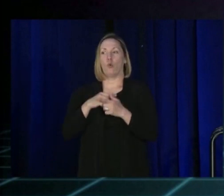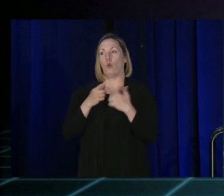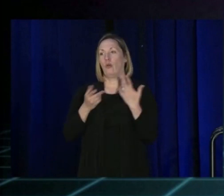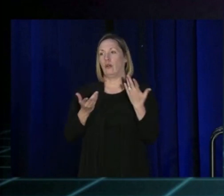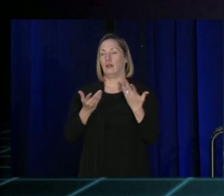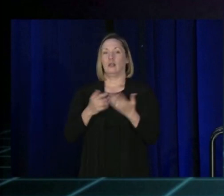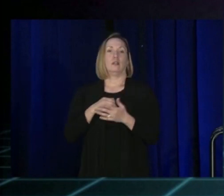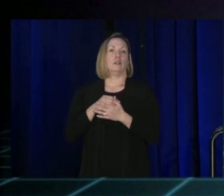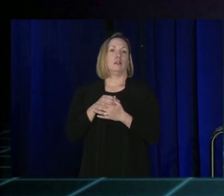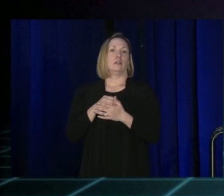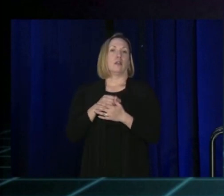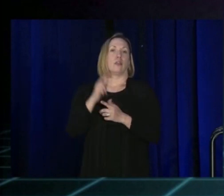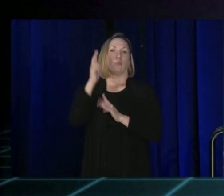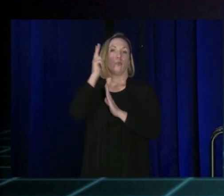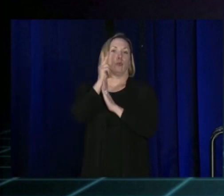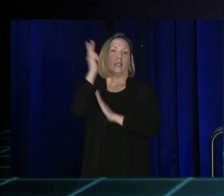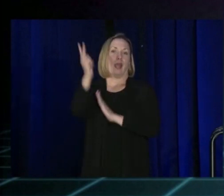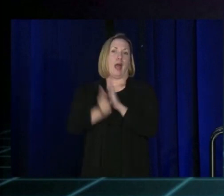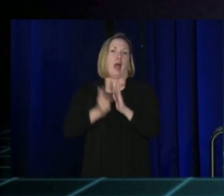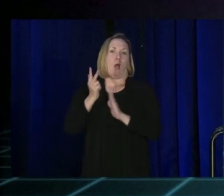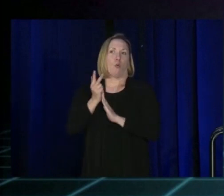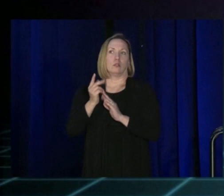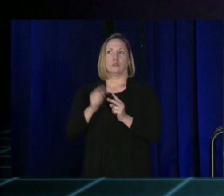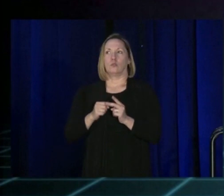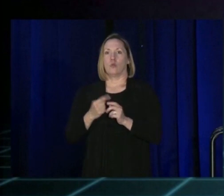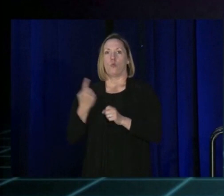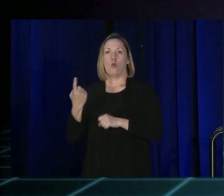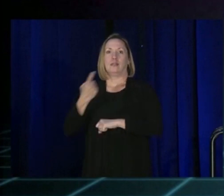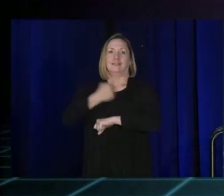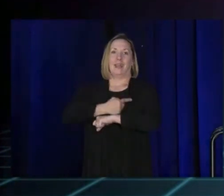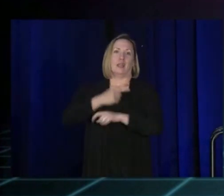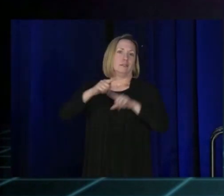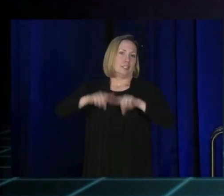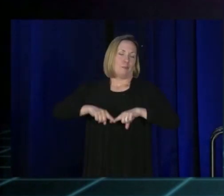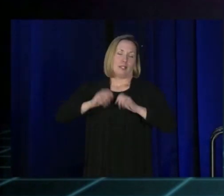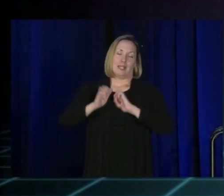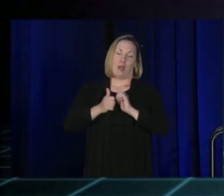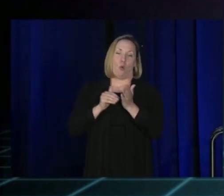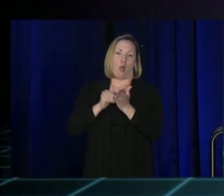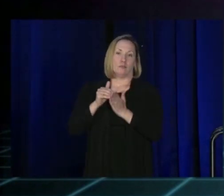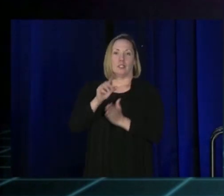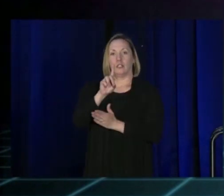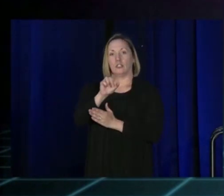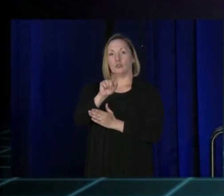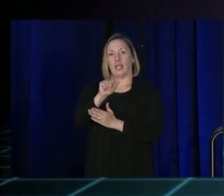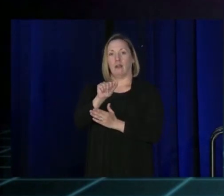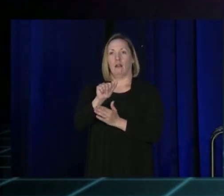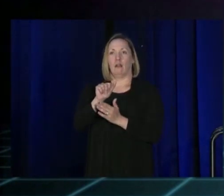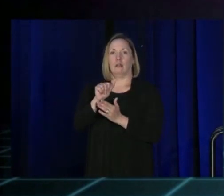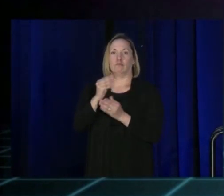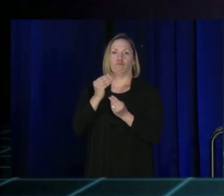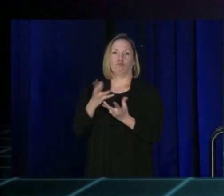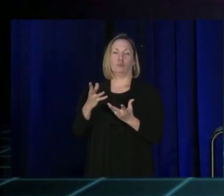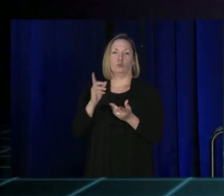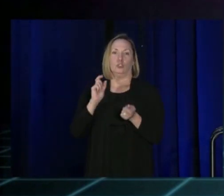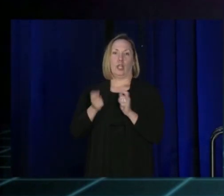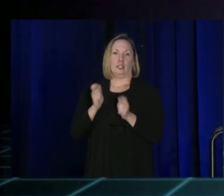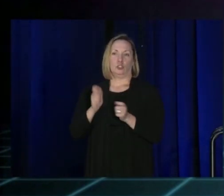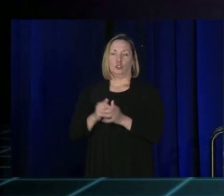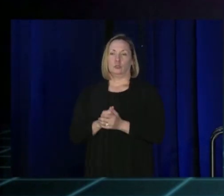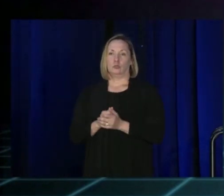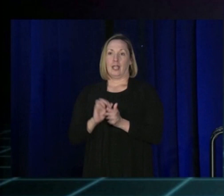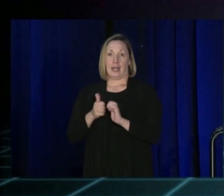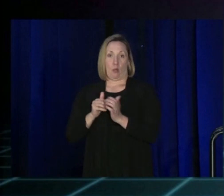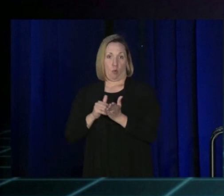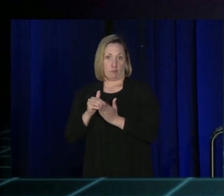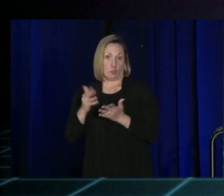3 hours or a day. It kind of depends on how often your data is going to change and how often you